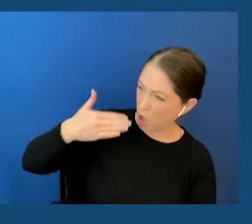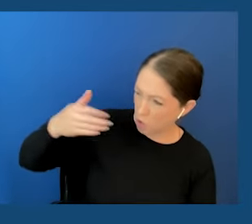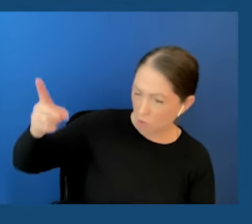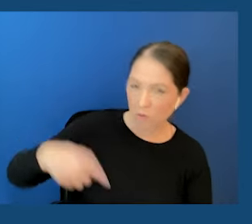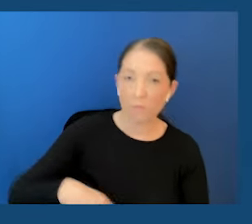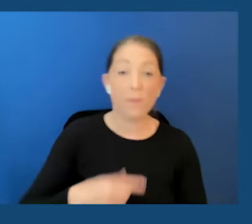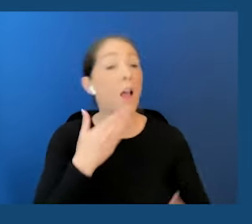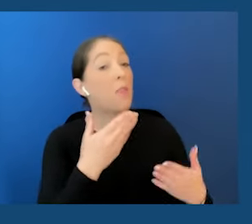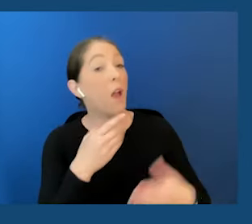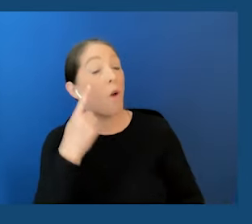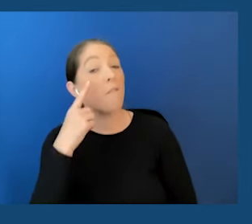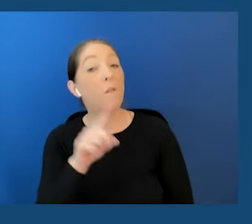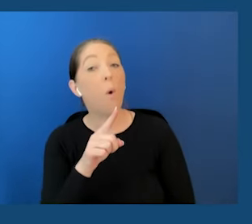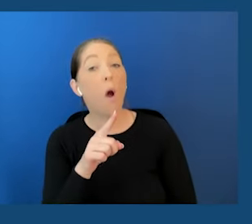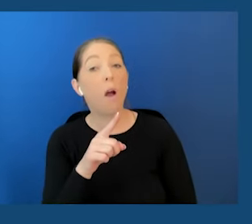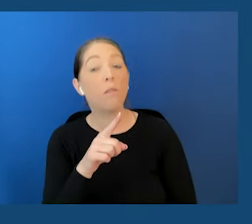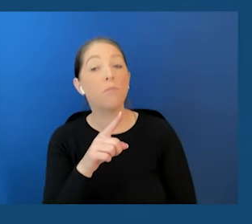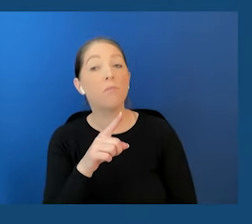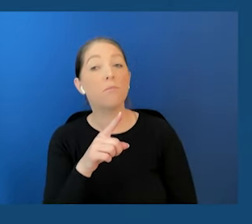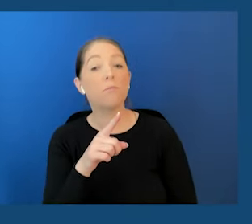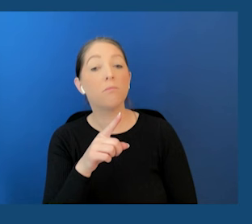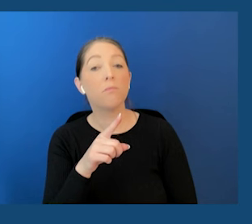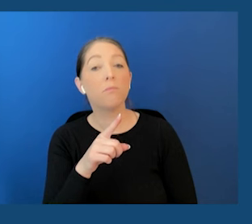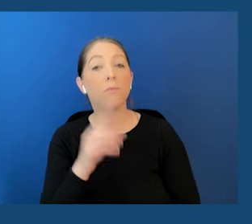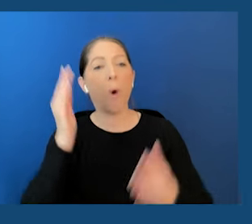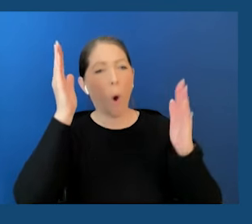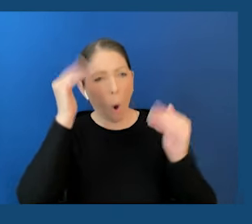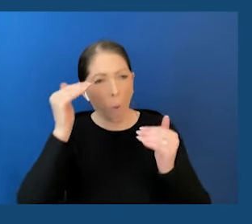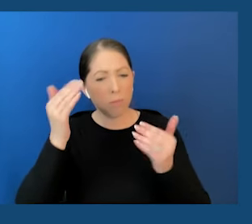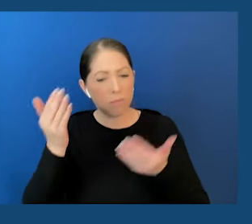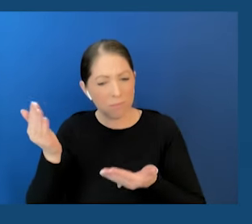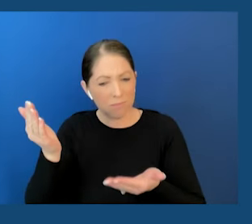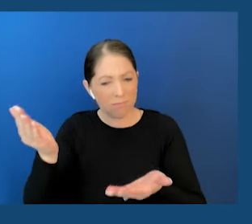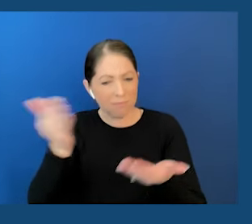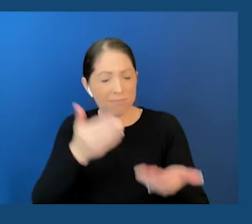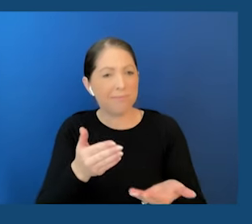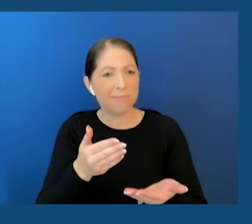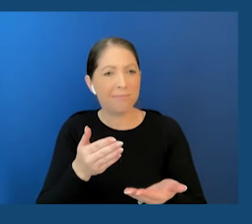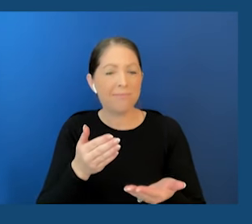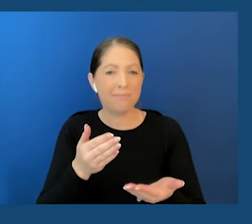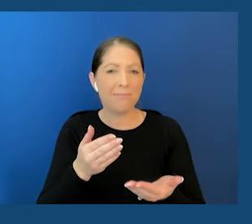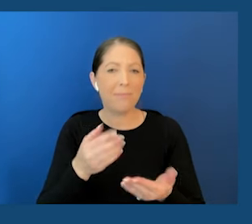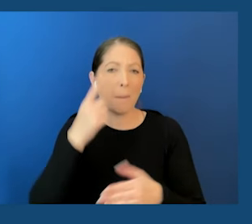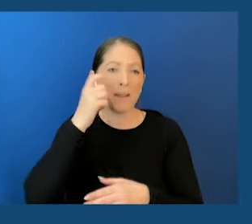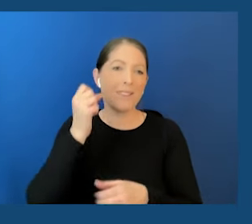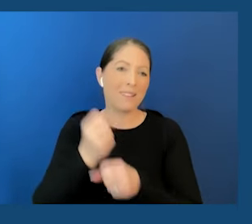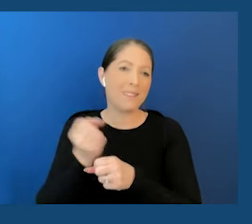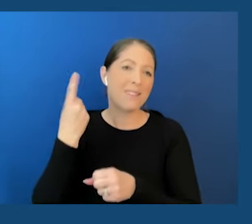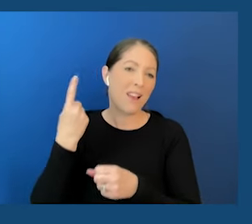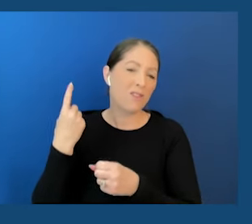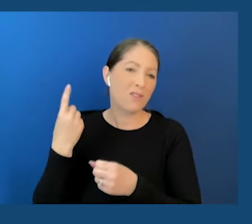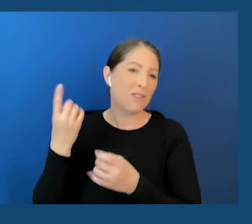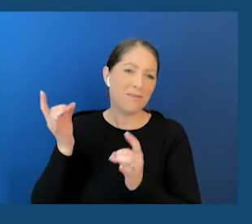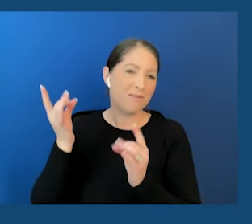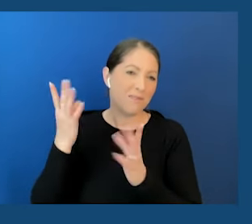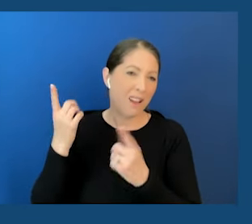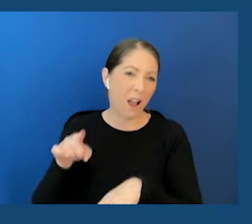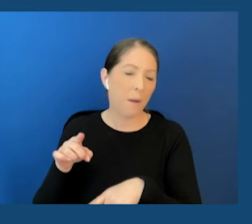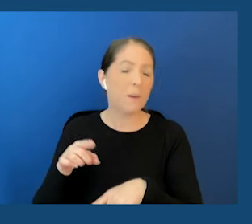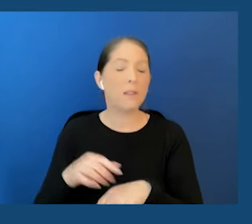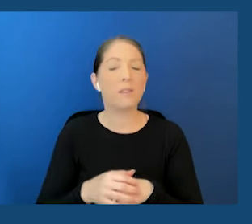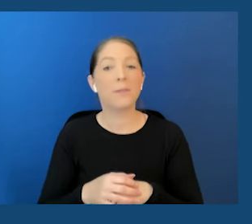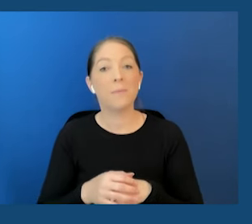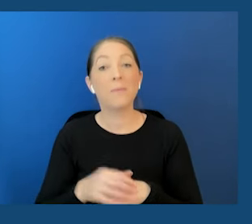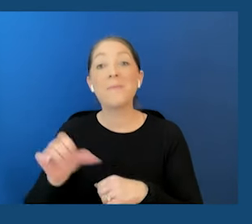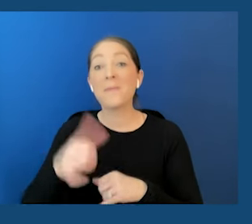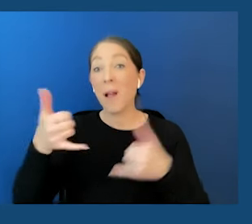being... You know, bring back hope to your community after what it went through last year, and to your entire team for making this happen. Our other winner is, for